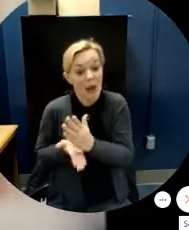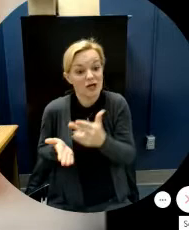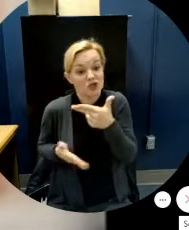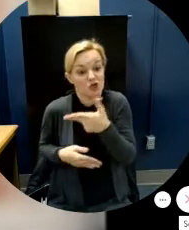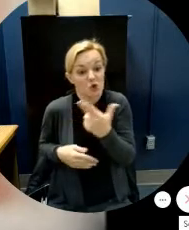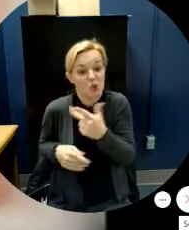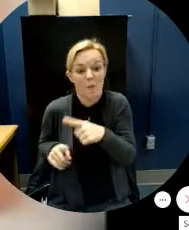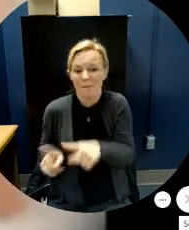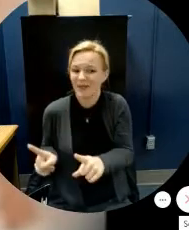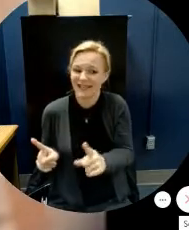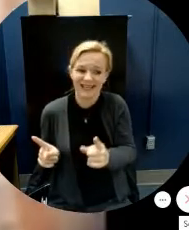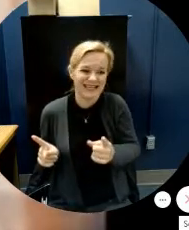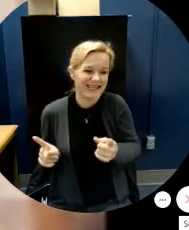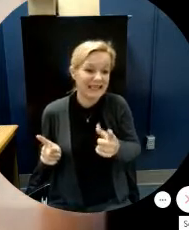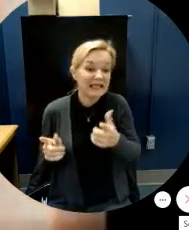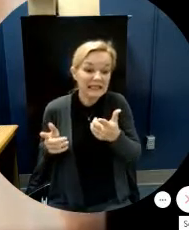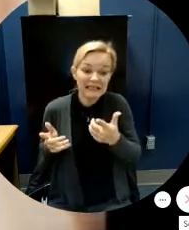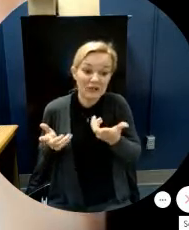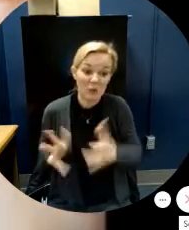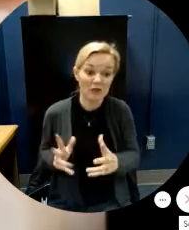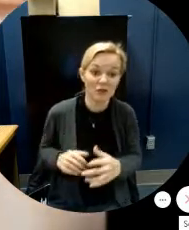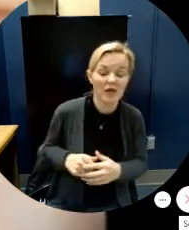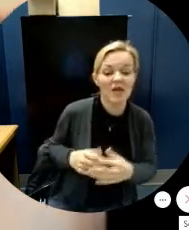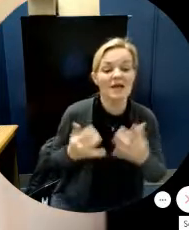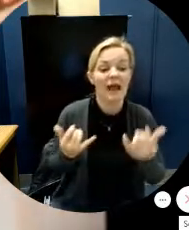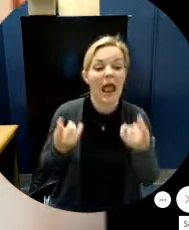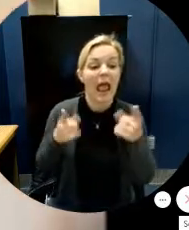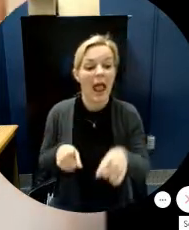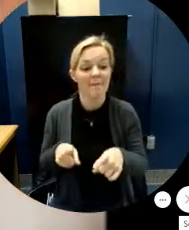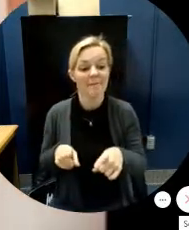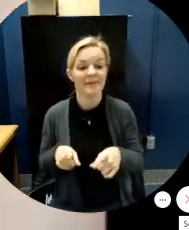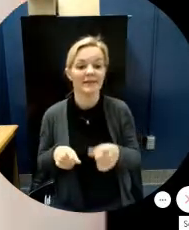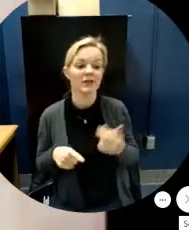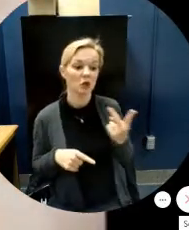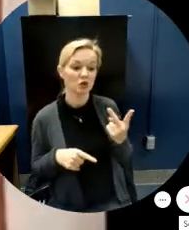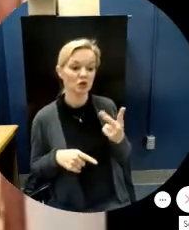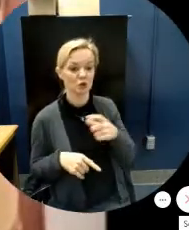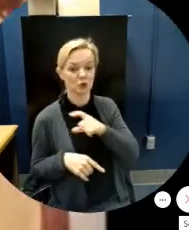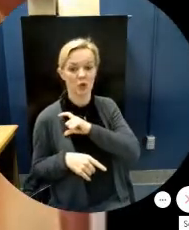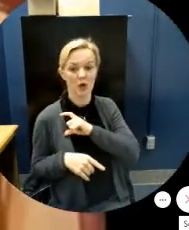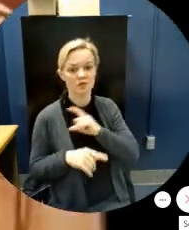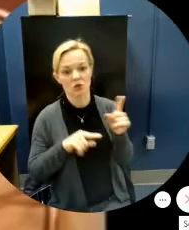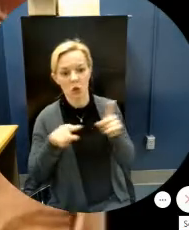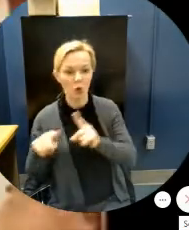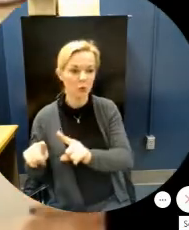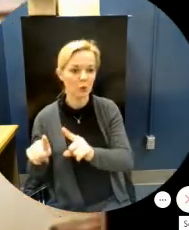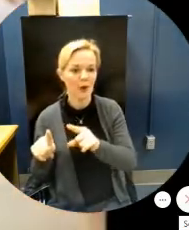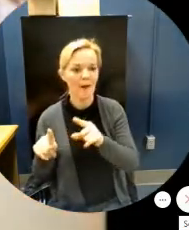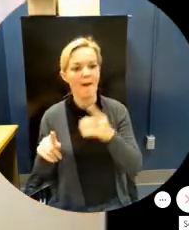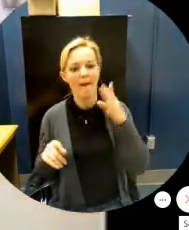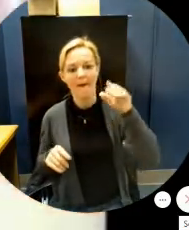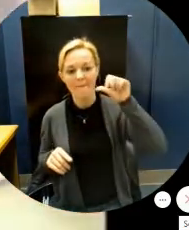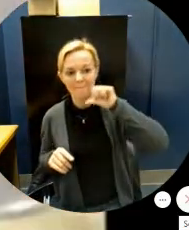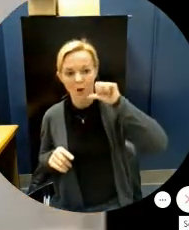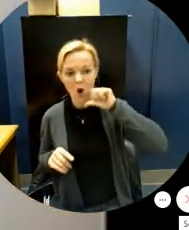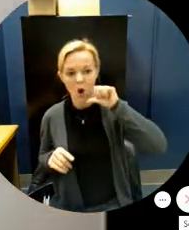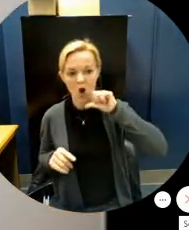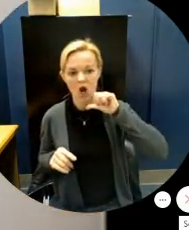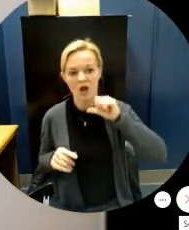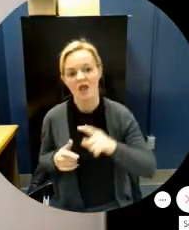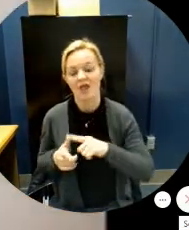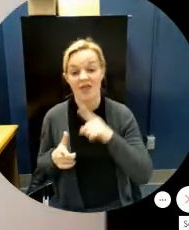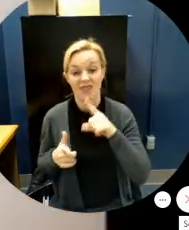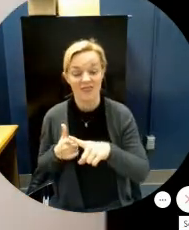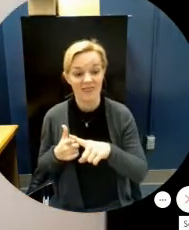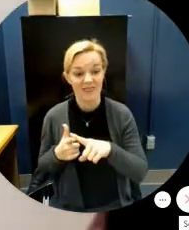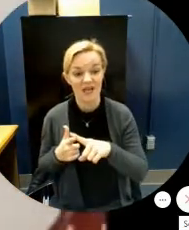It happened when Harris and his trainee were called to a barroom disturbance. They went inside with the owner, but as they entered the office, Harris turned